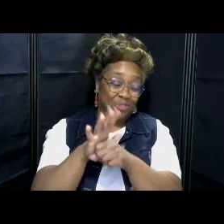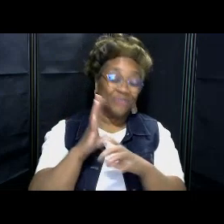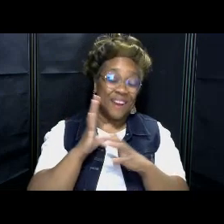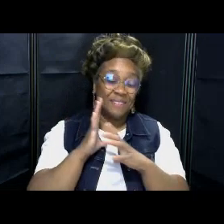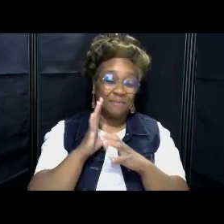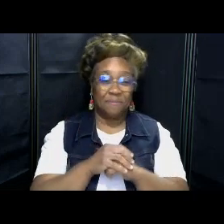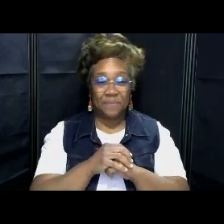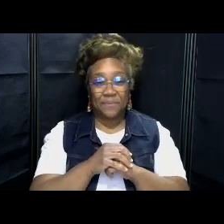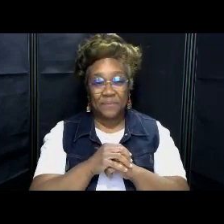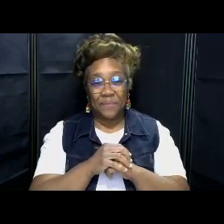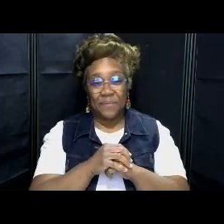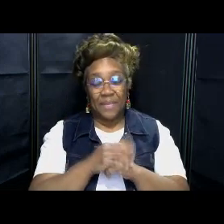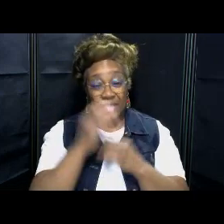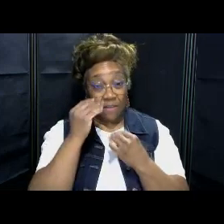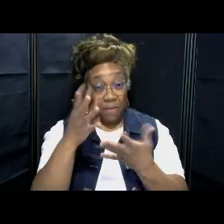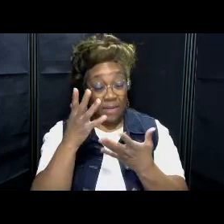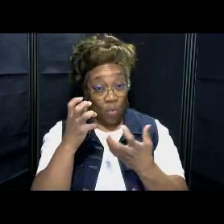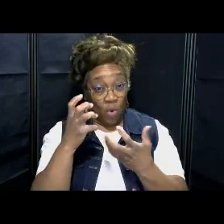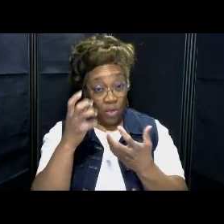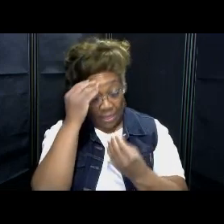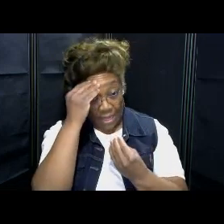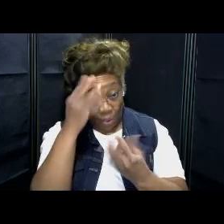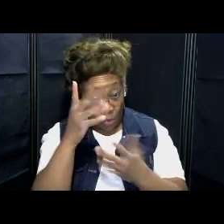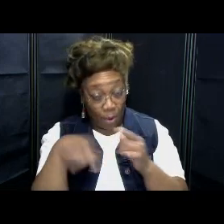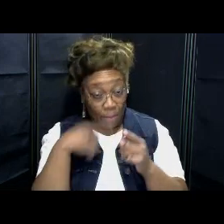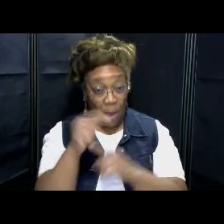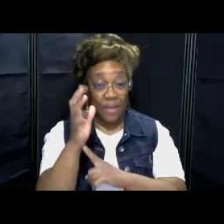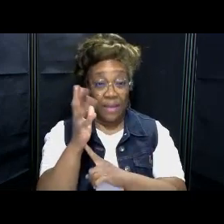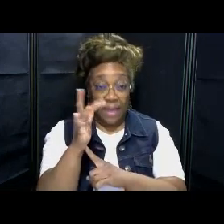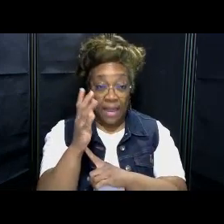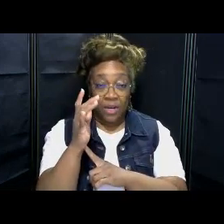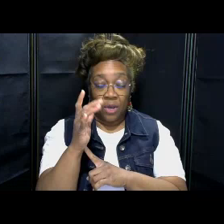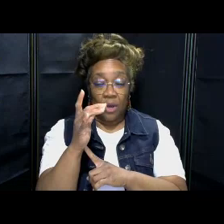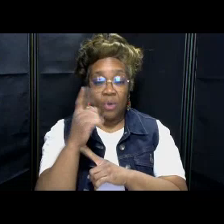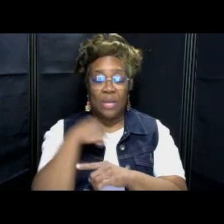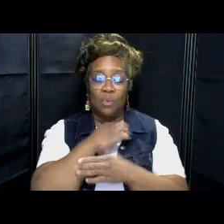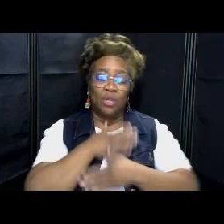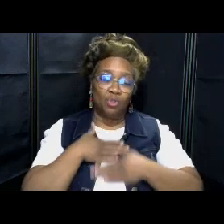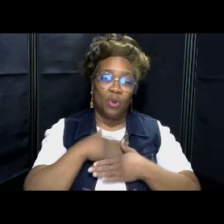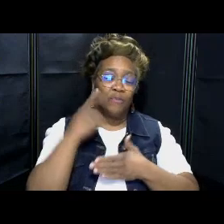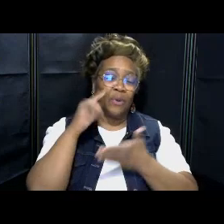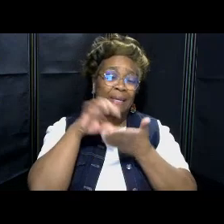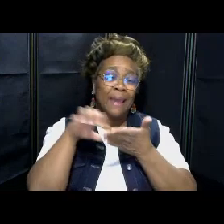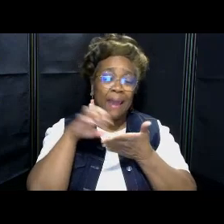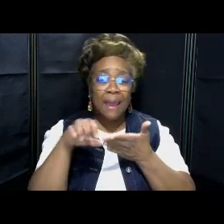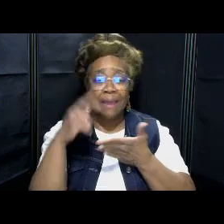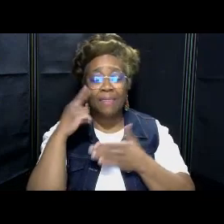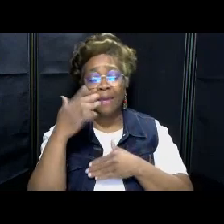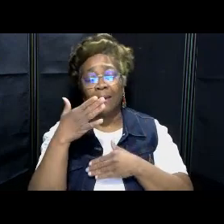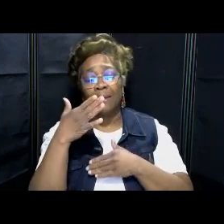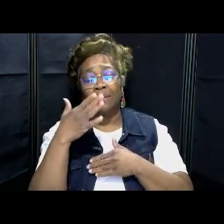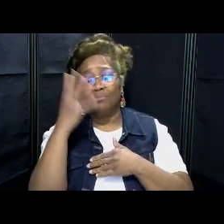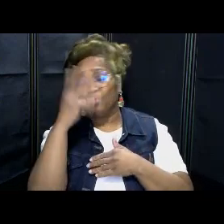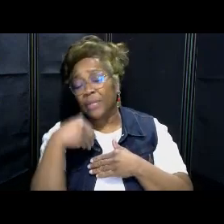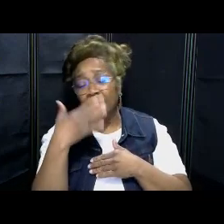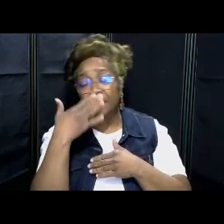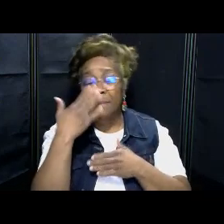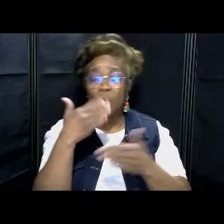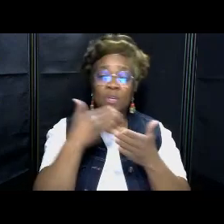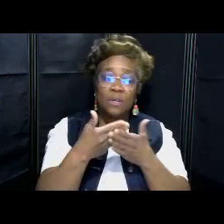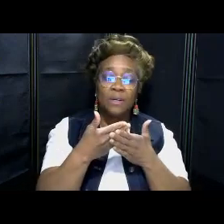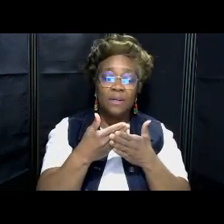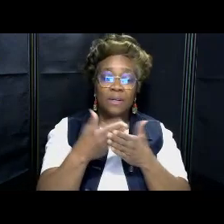But some information I want you to know about that candle that we love to have on our cake, that we think is pretty and smells good, causes